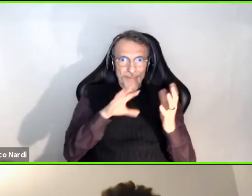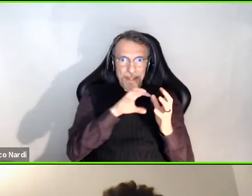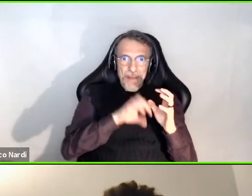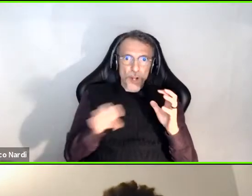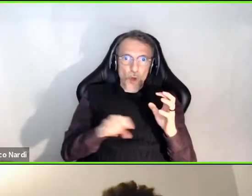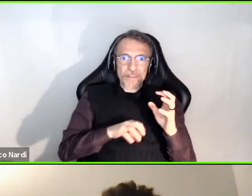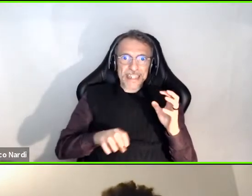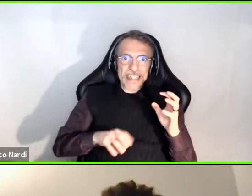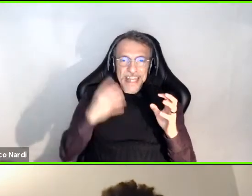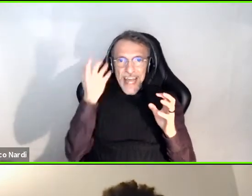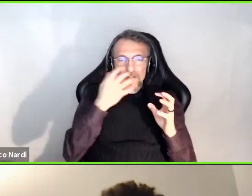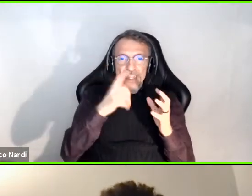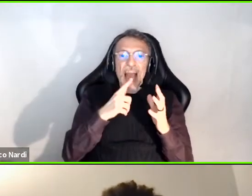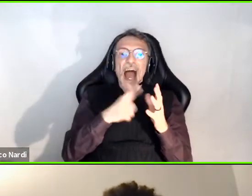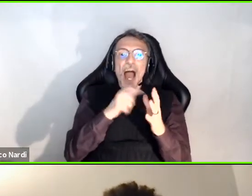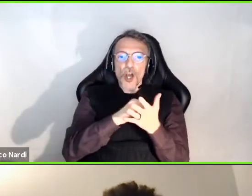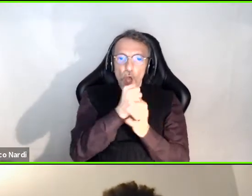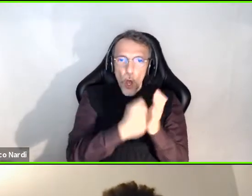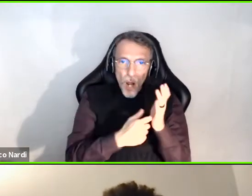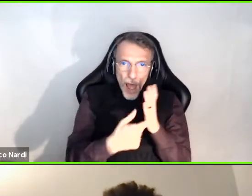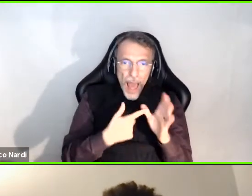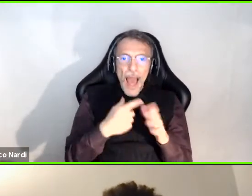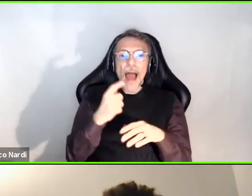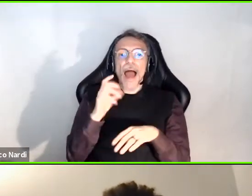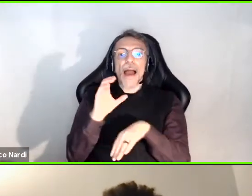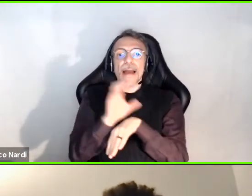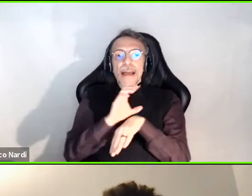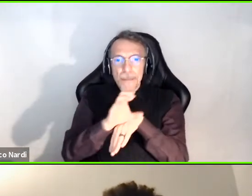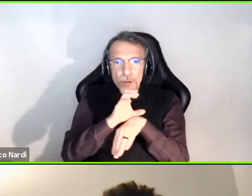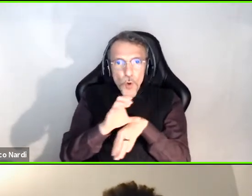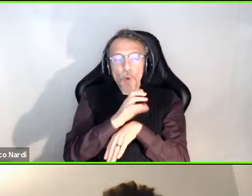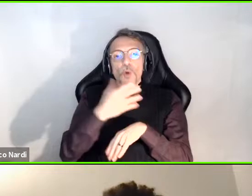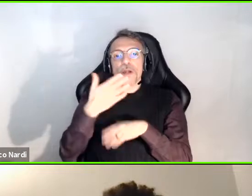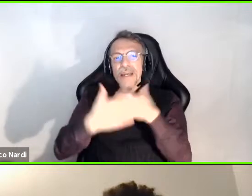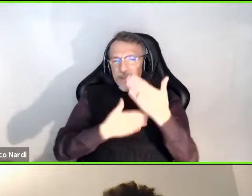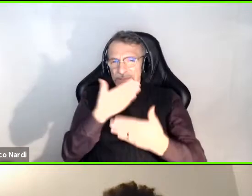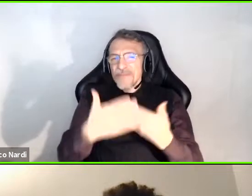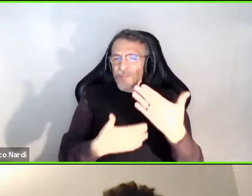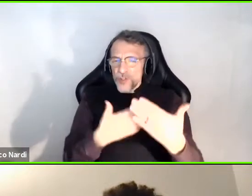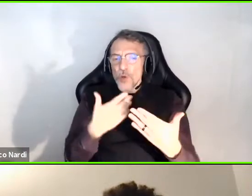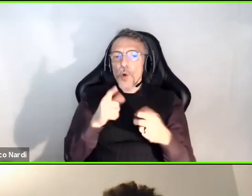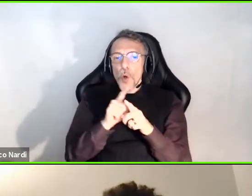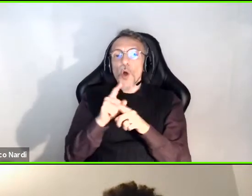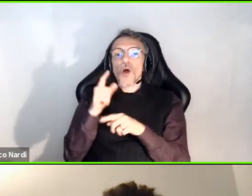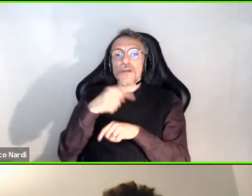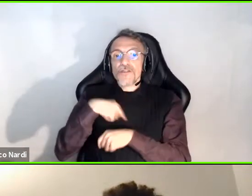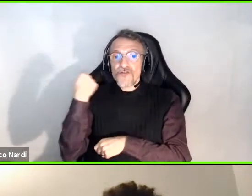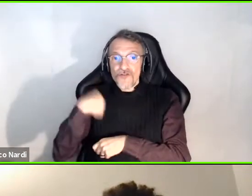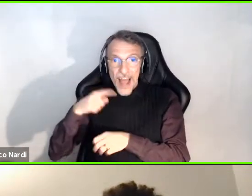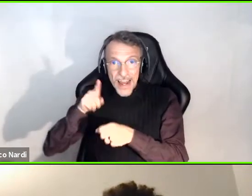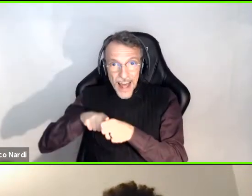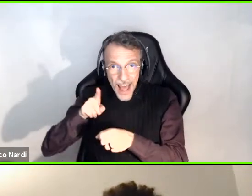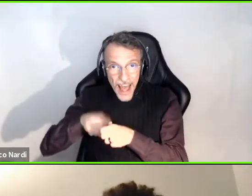think Angola, Cameroon, I think Kenya, if I'm not wrong. So China cannot